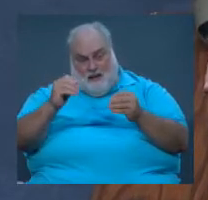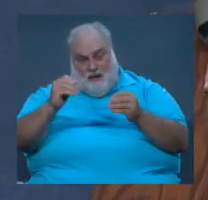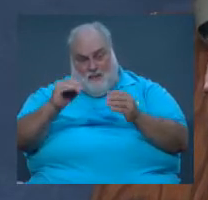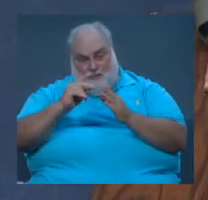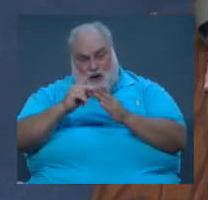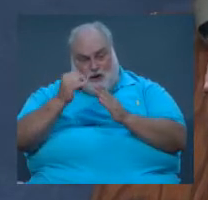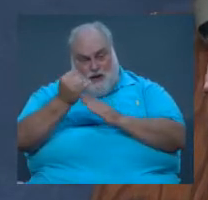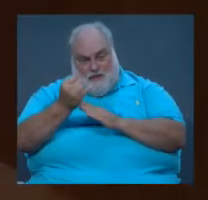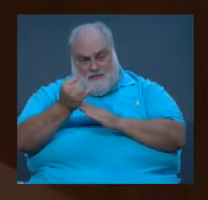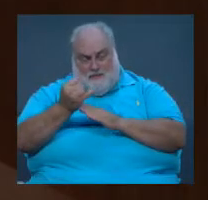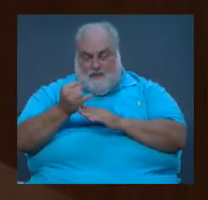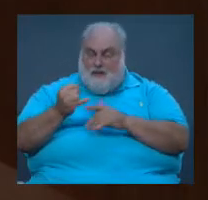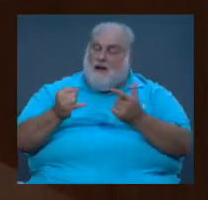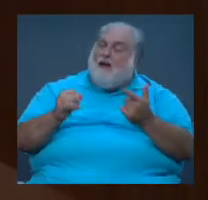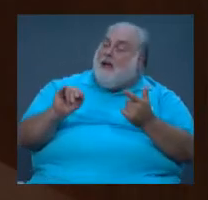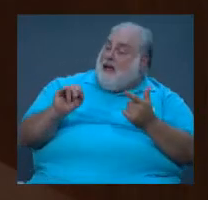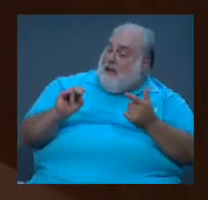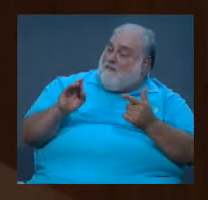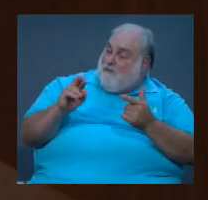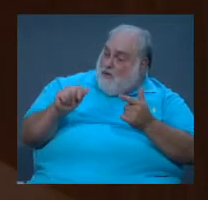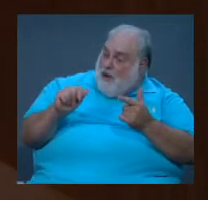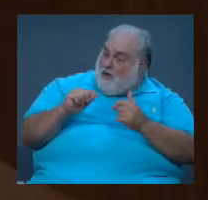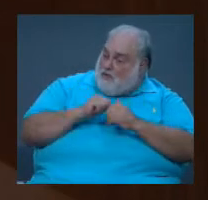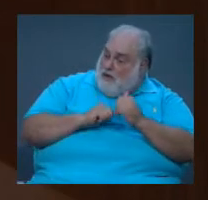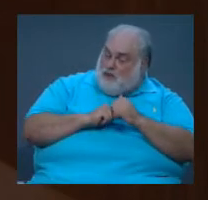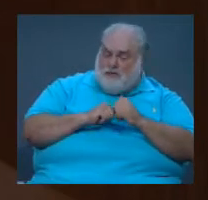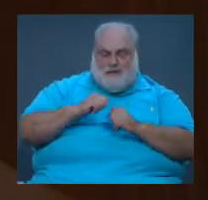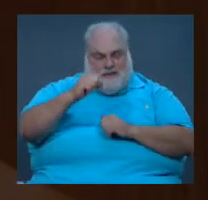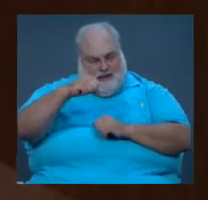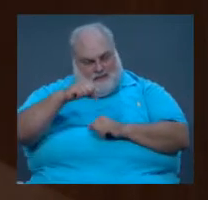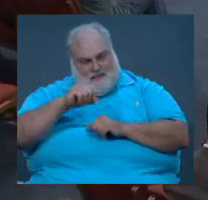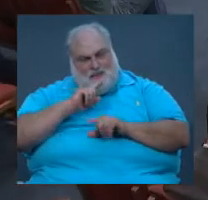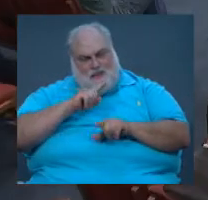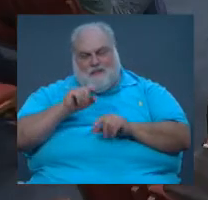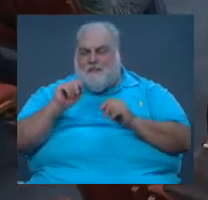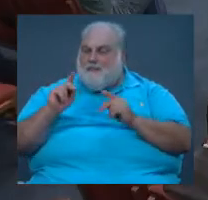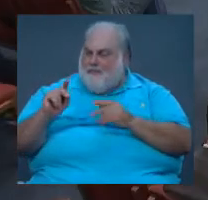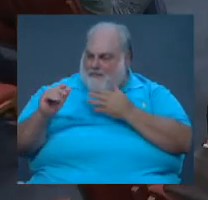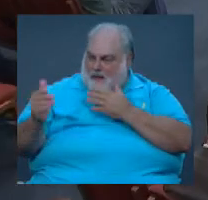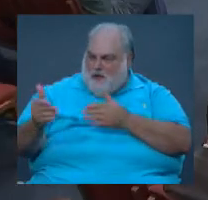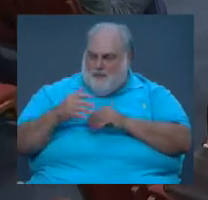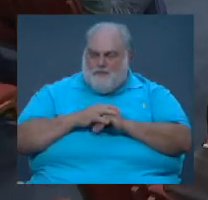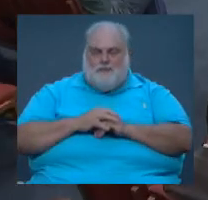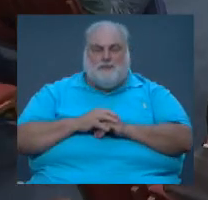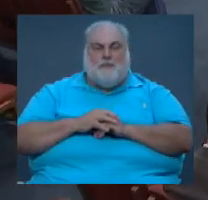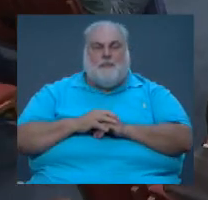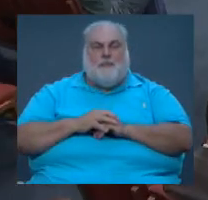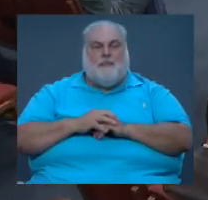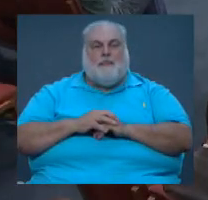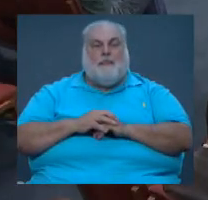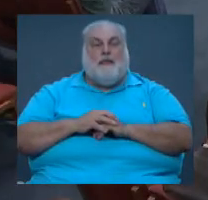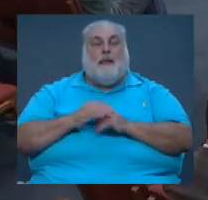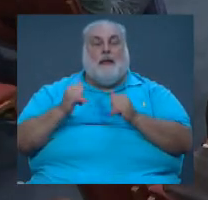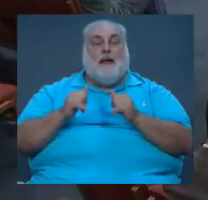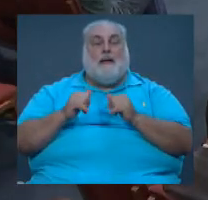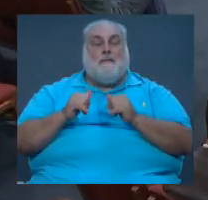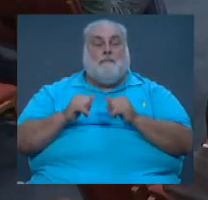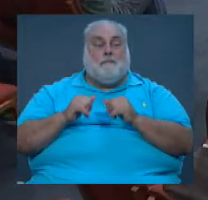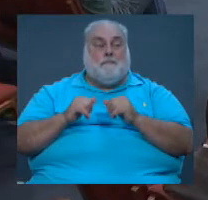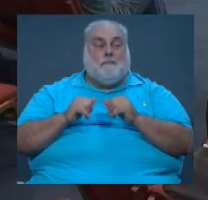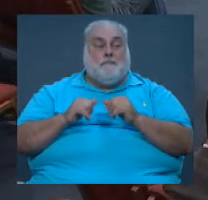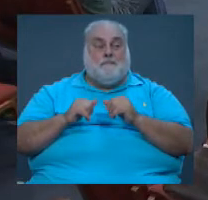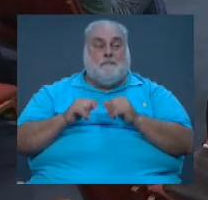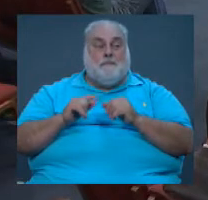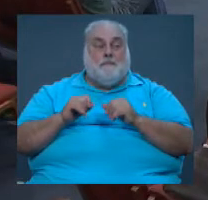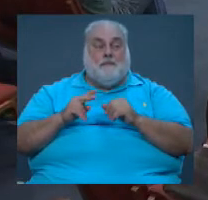is one of those projects. The infrastructure projects? Yes, ma'am. Okay, thank you. Thank you so much, Mr. Lowe. Director Hines. Mr. Lowe, you may want to